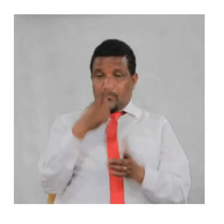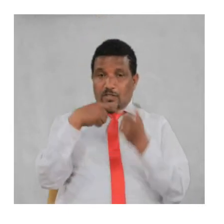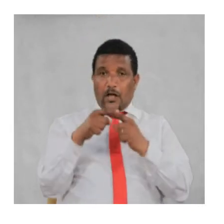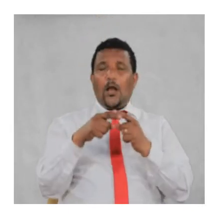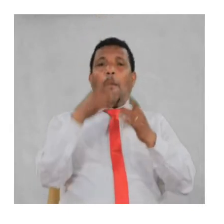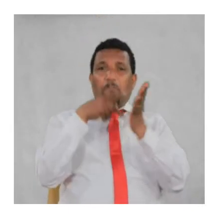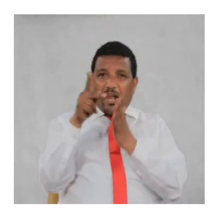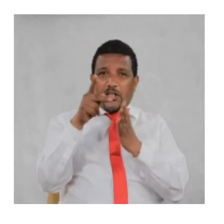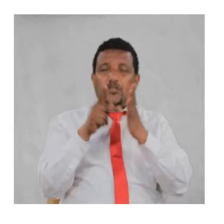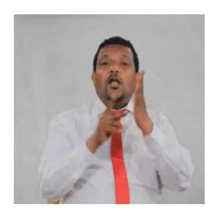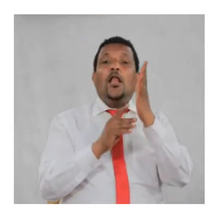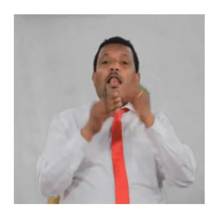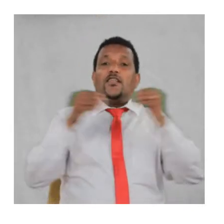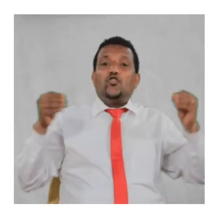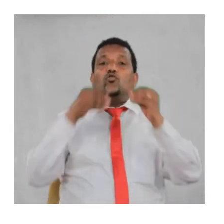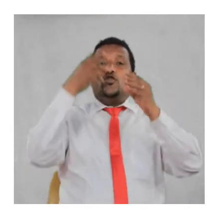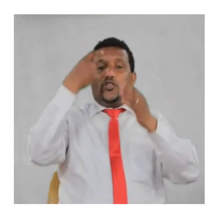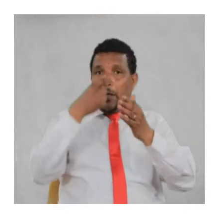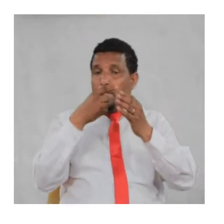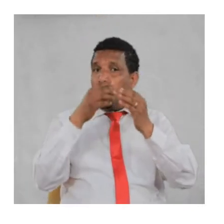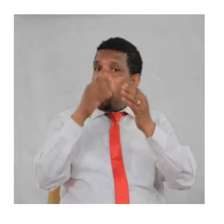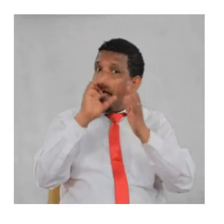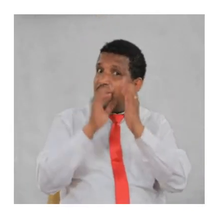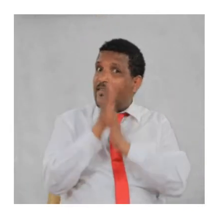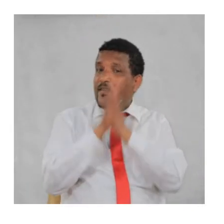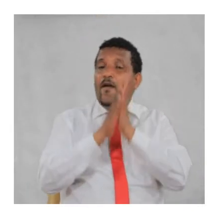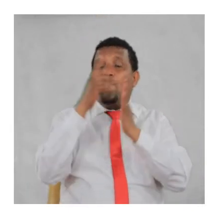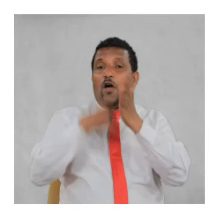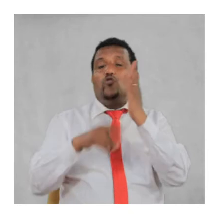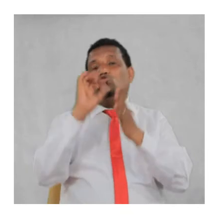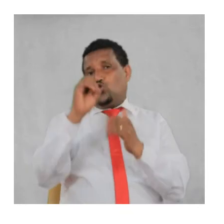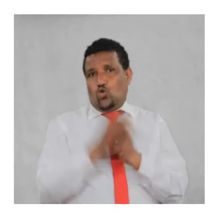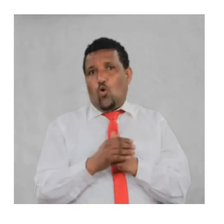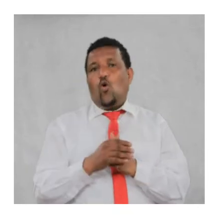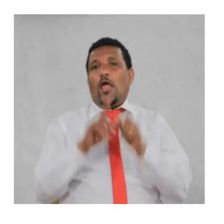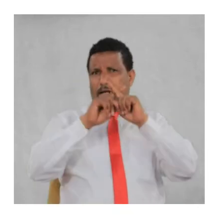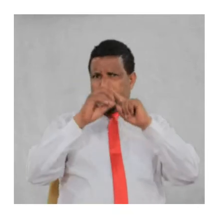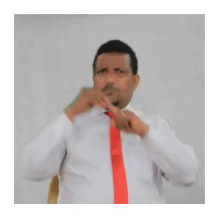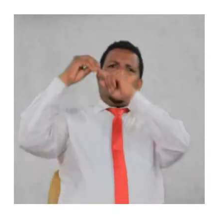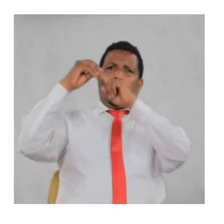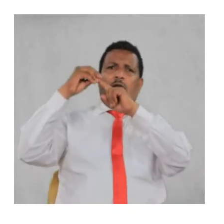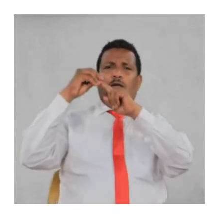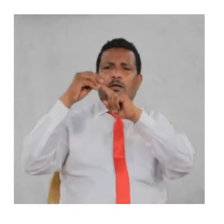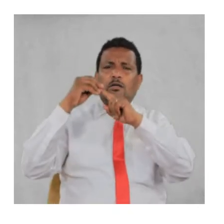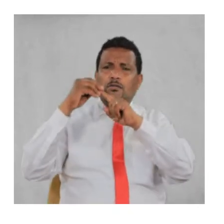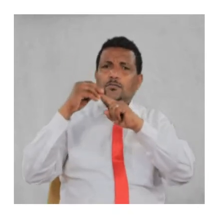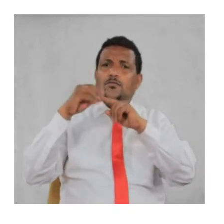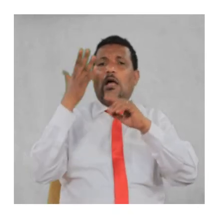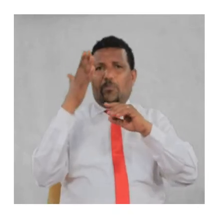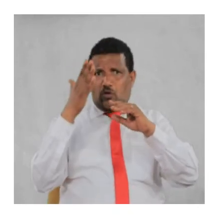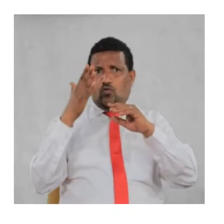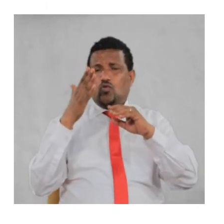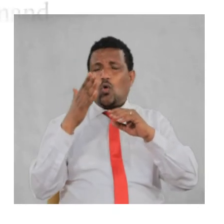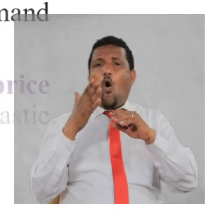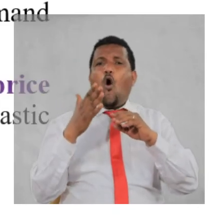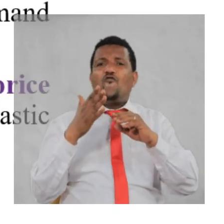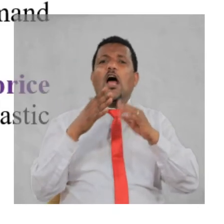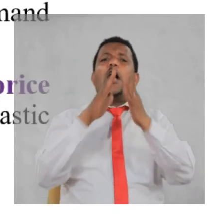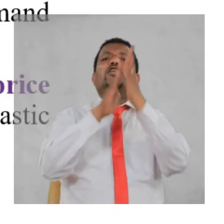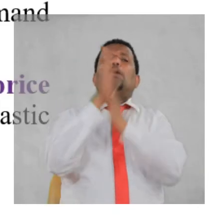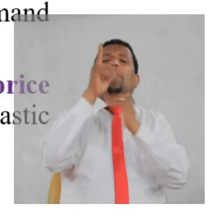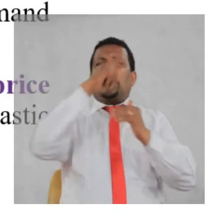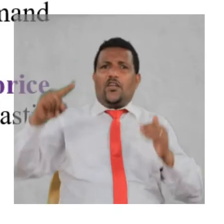0. From this, let's see the exceptional types of demand curves called perfectly elastic